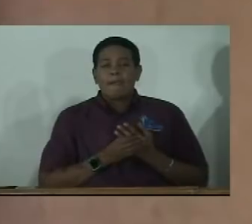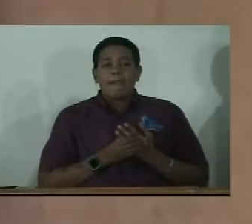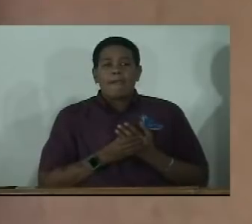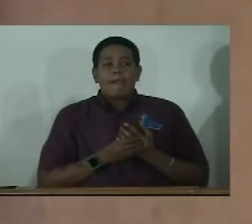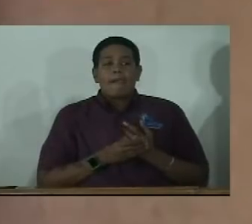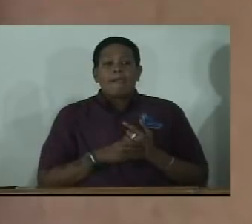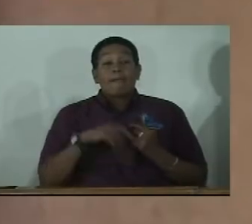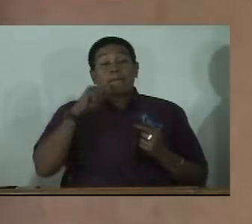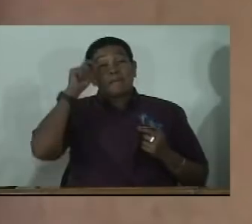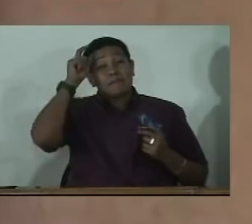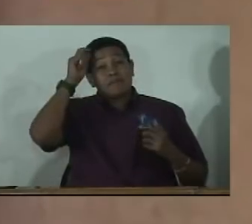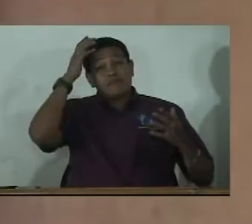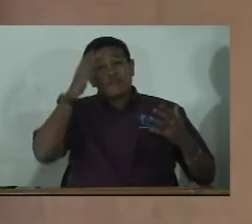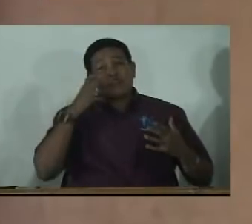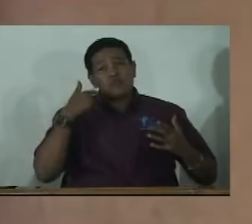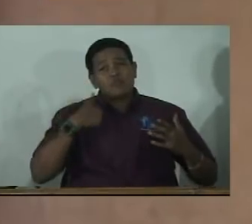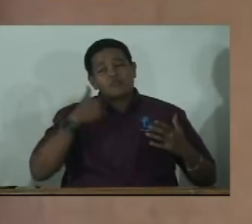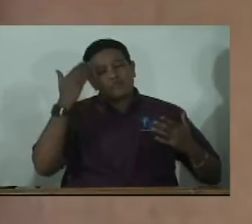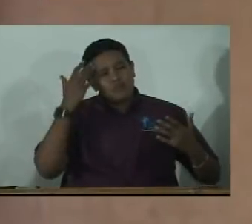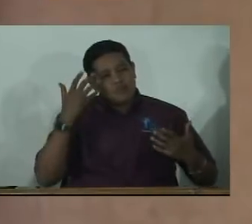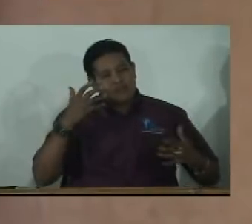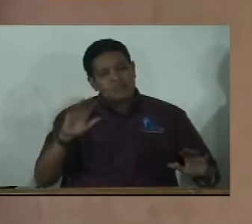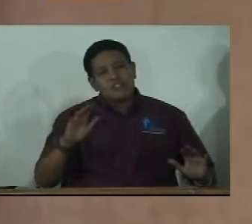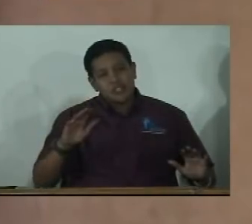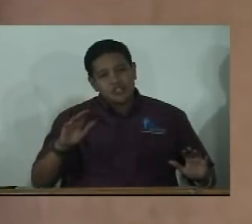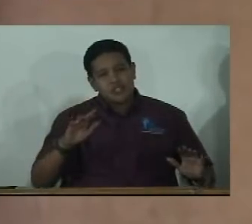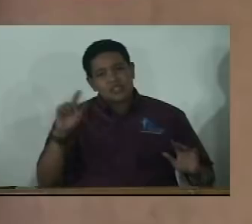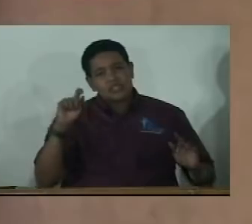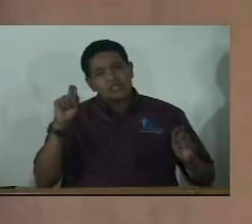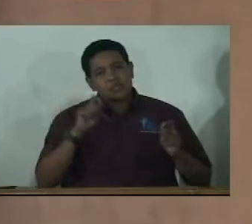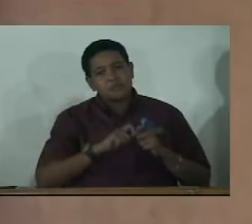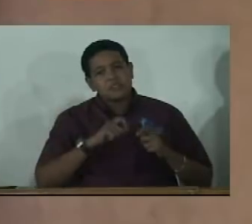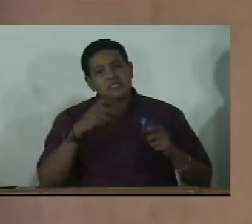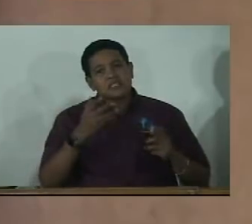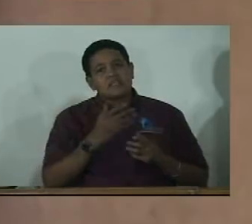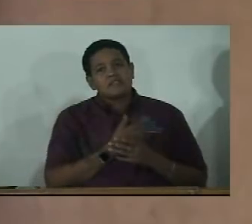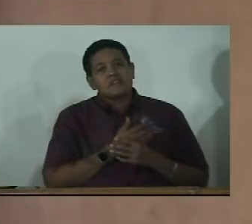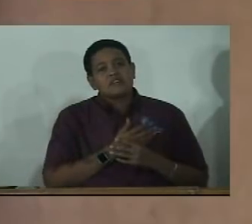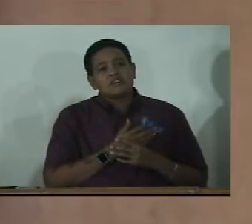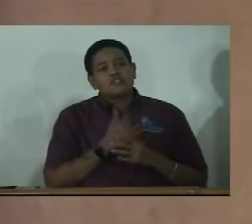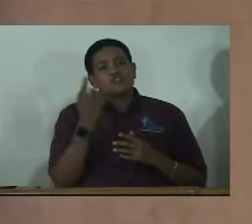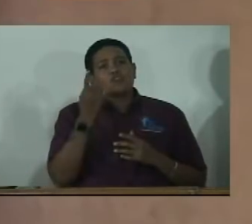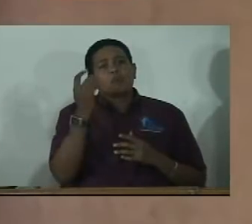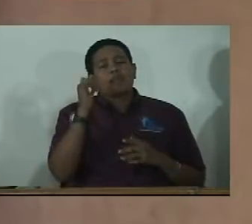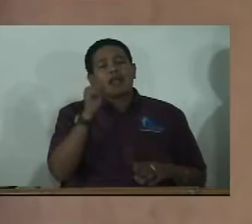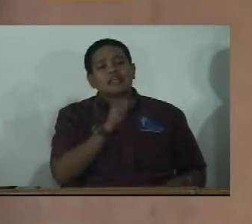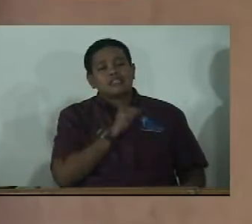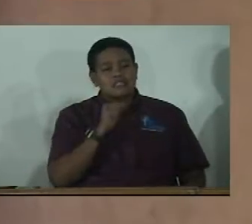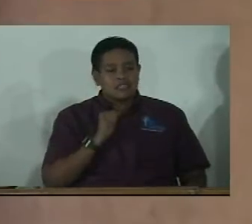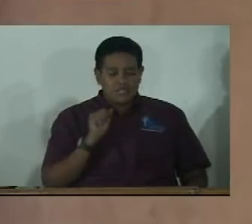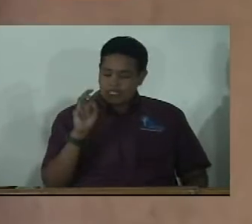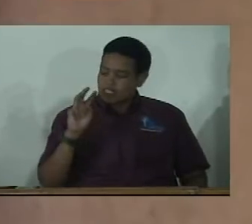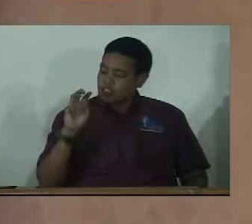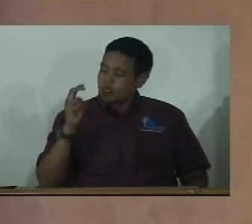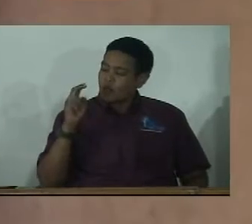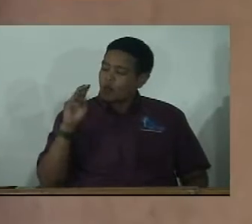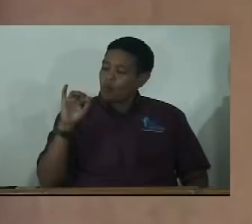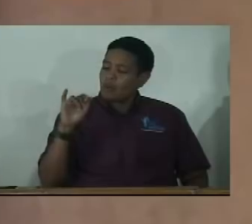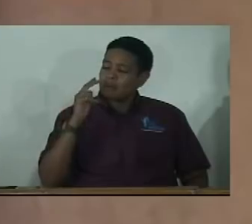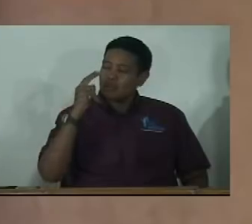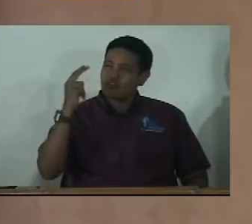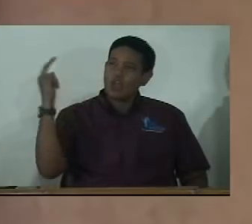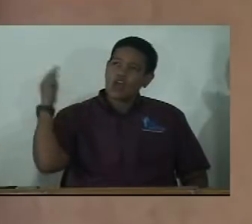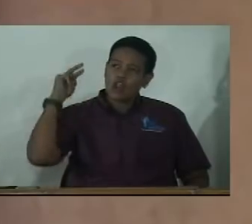Regrettably, as we know, as we all know, particularly someone like Senator Webby would